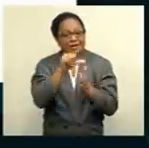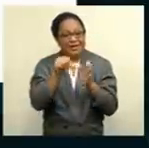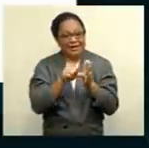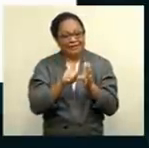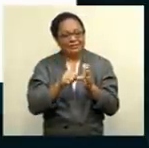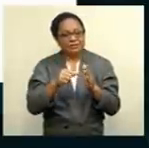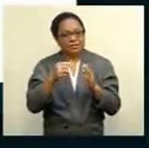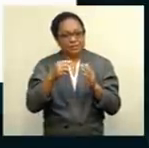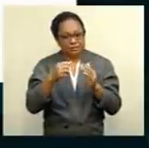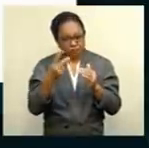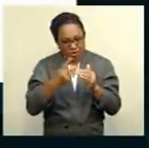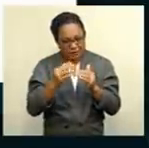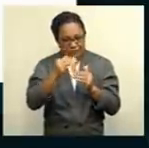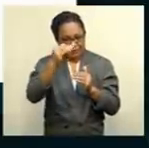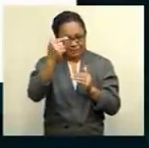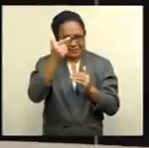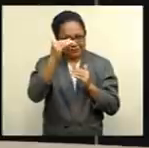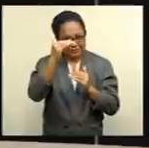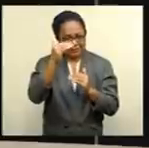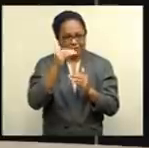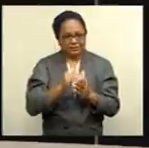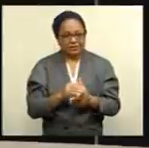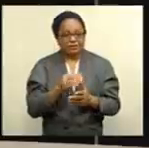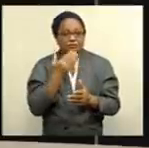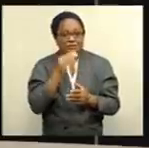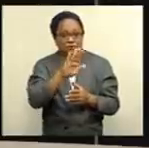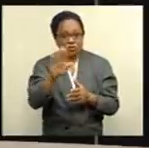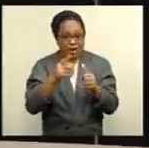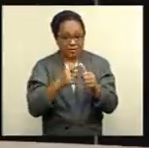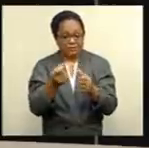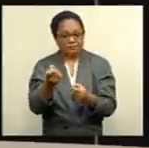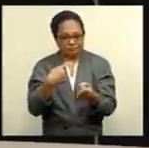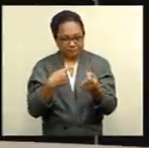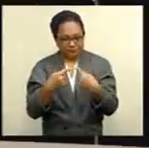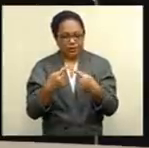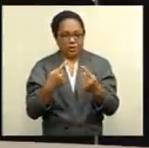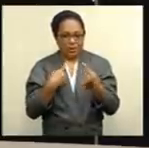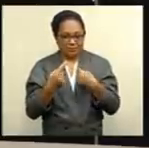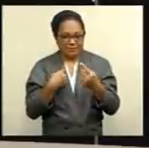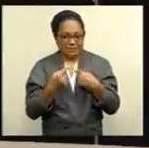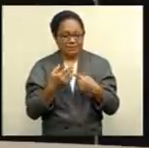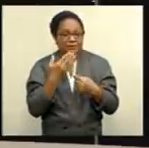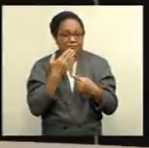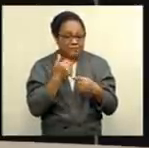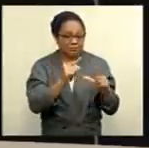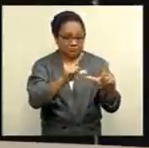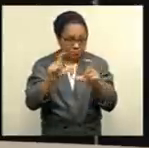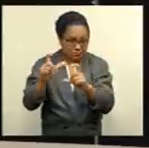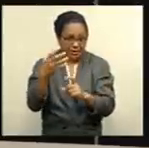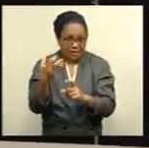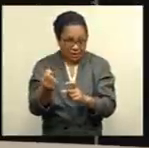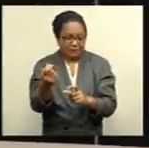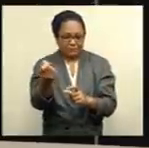17 years? Visit our FPC News website to answer and send us newsworthy pictures and videos,